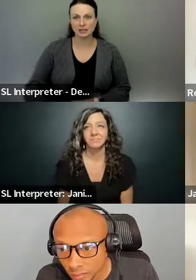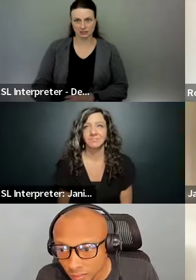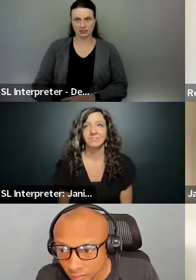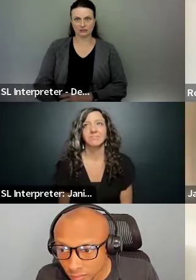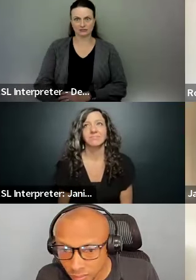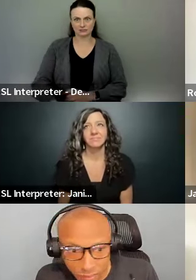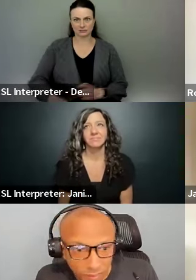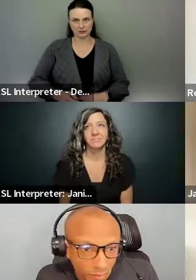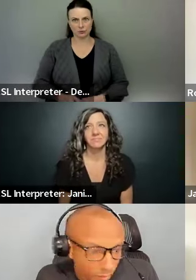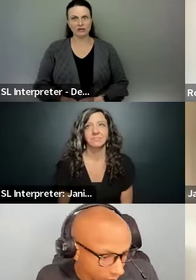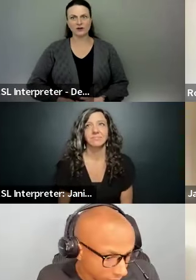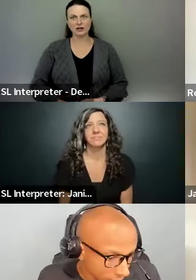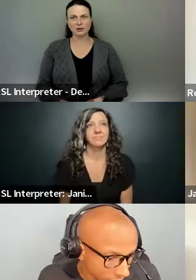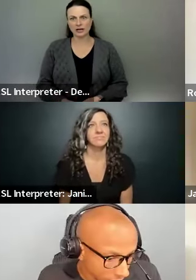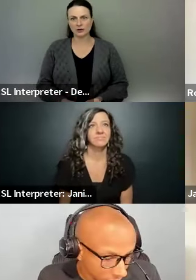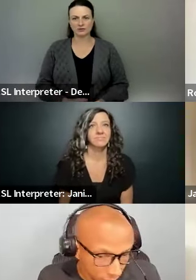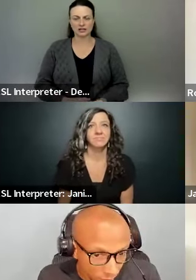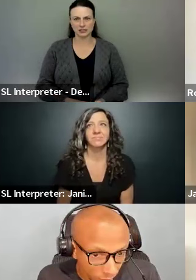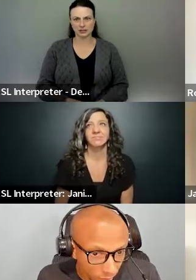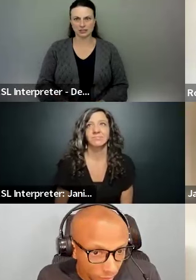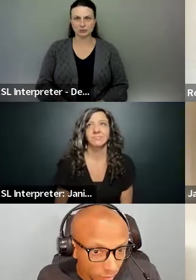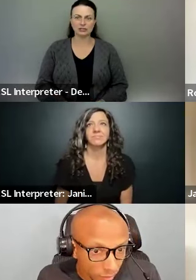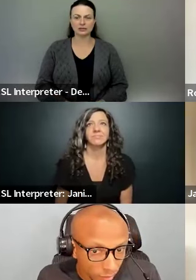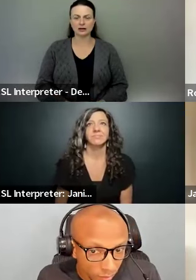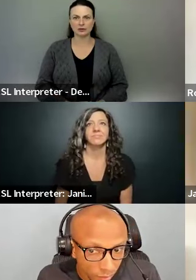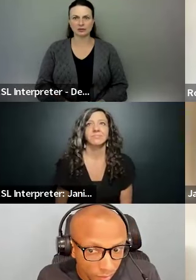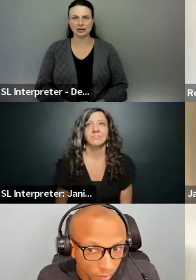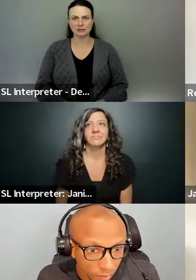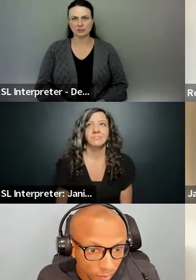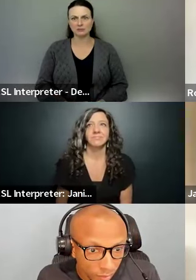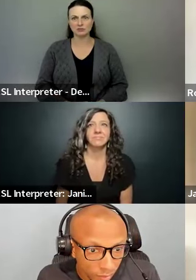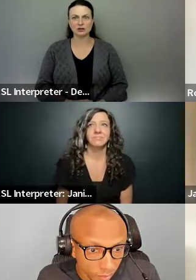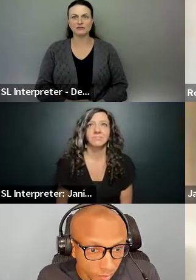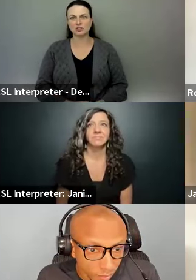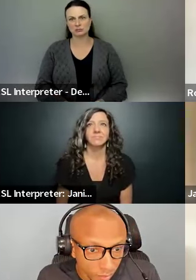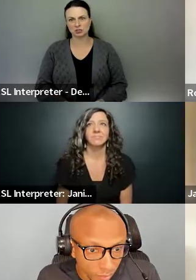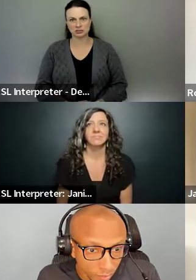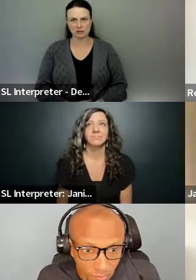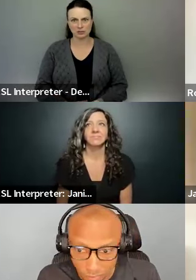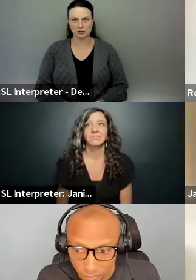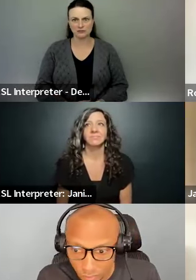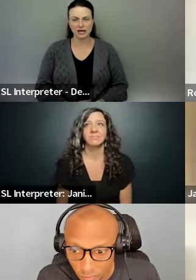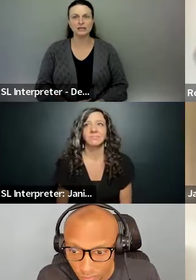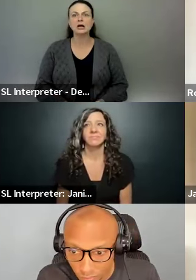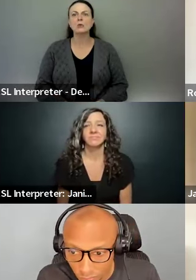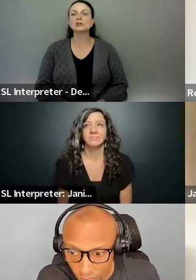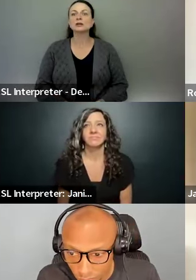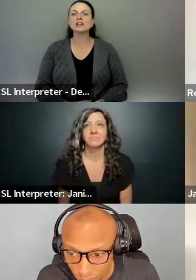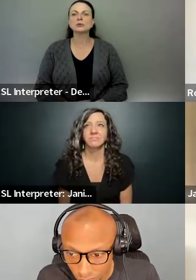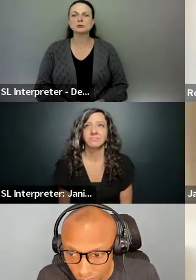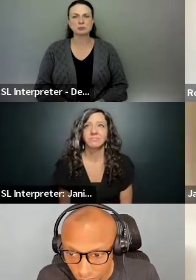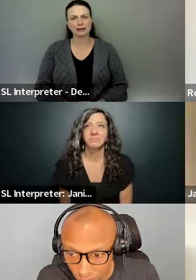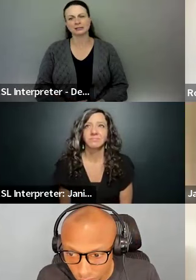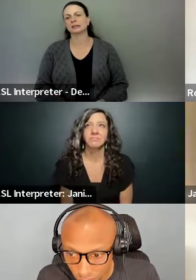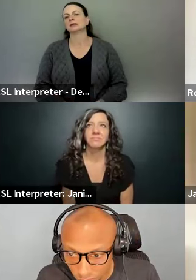code of conduct. We follow that code of conduct that's put in our vision and mission statements and all of that. We treat